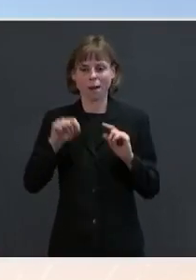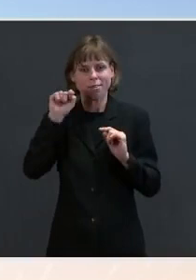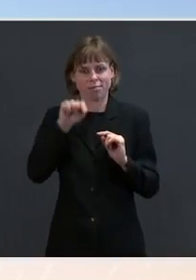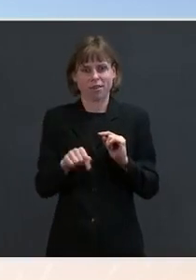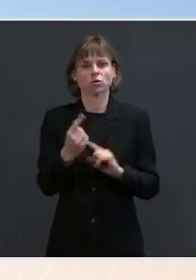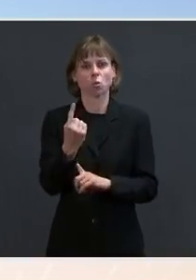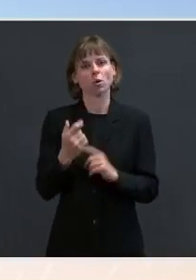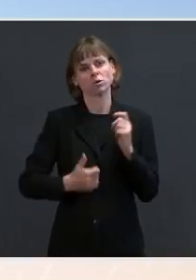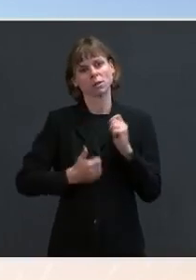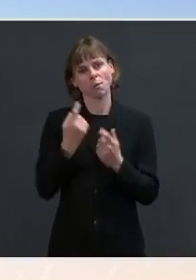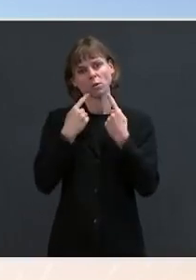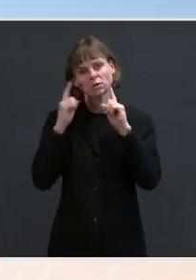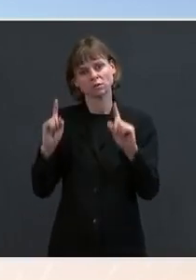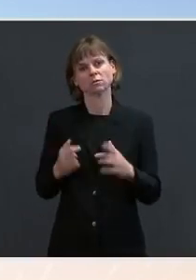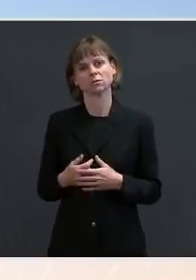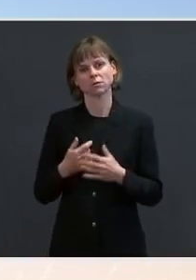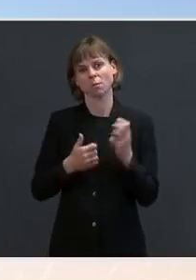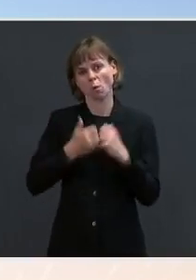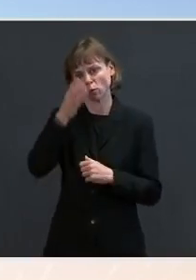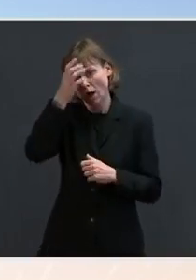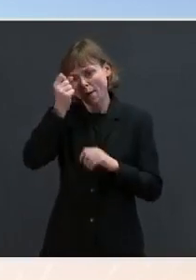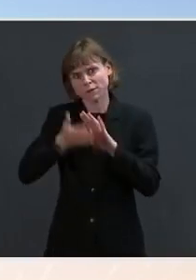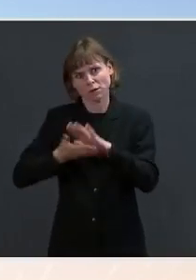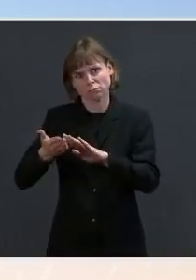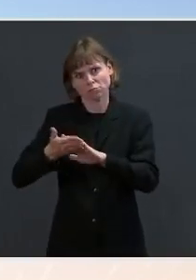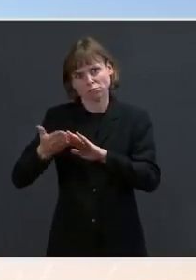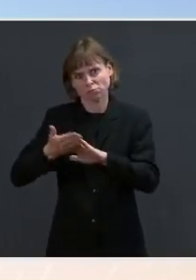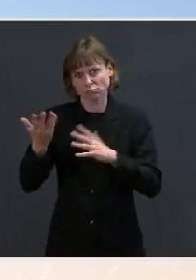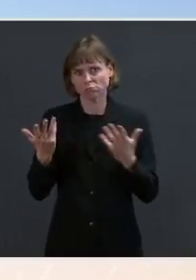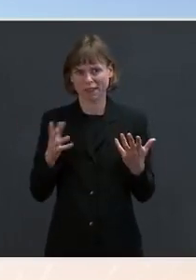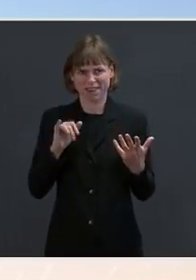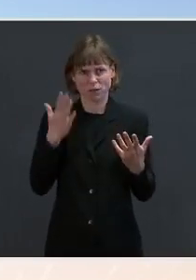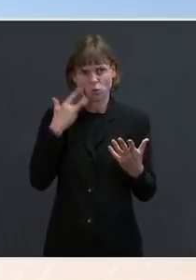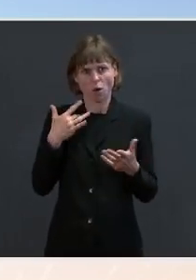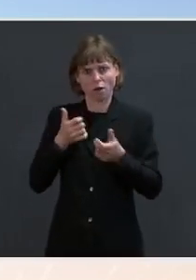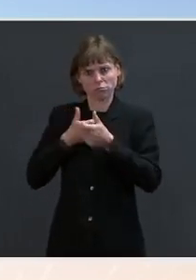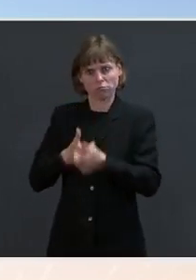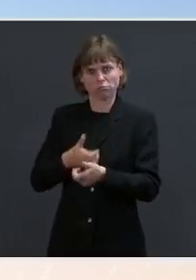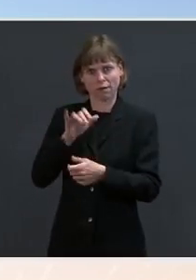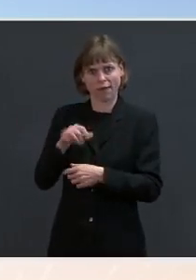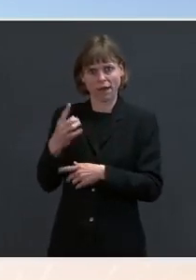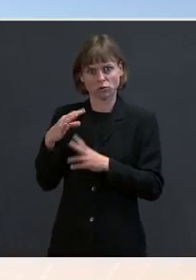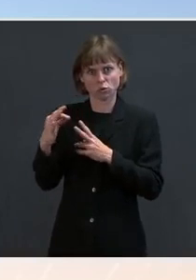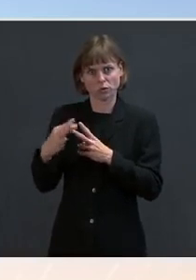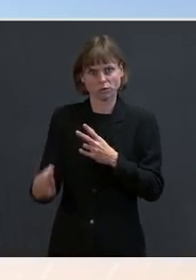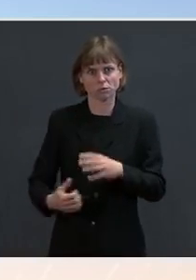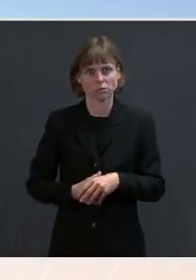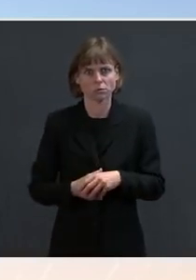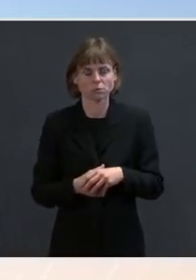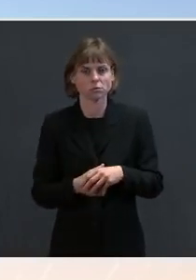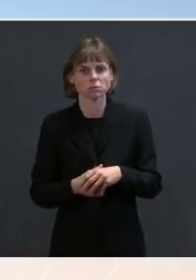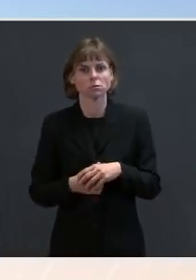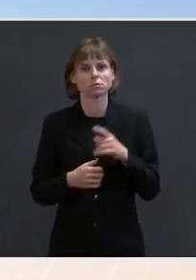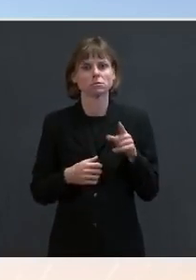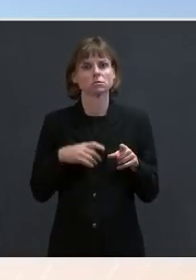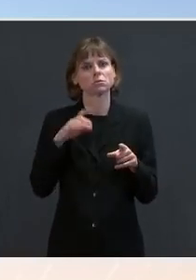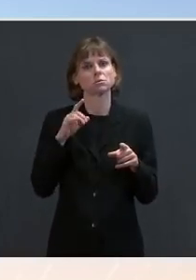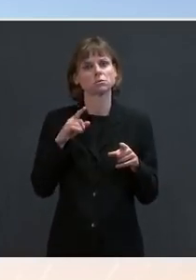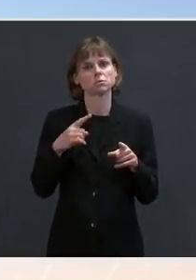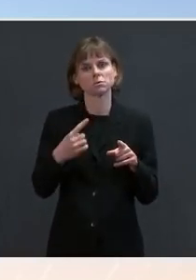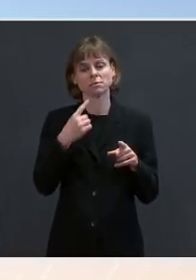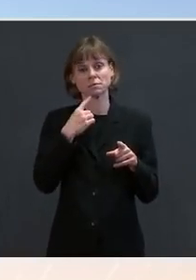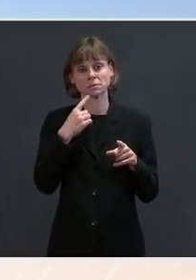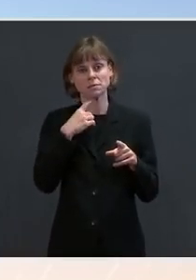operationally effective, so that's hence why we're doing it. 20 holdout states, if they continue to almost countermand the